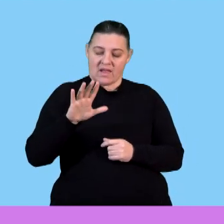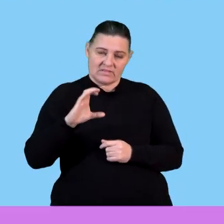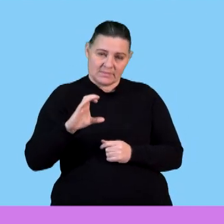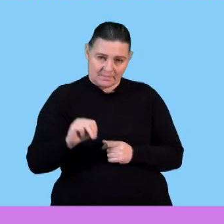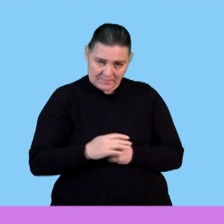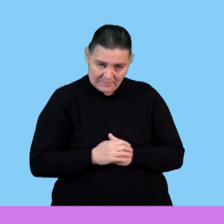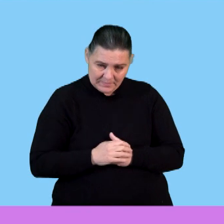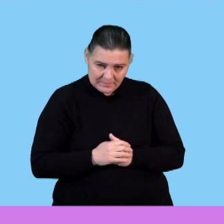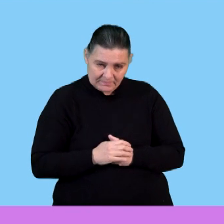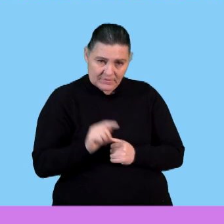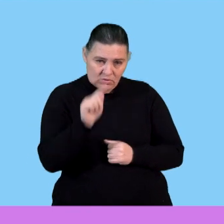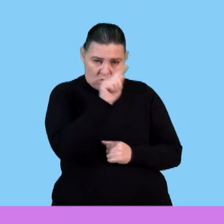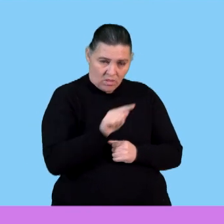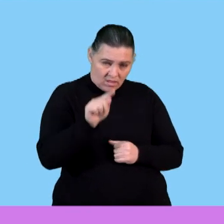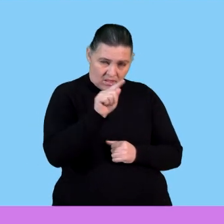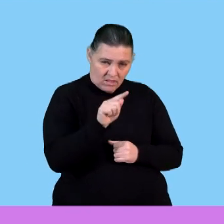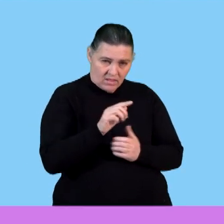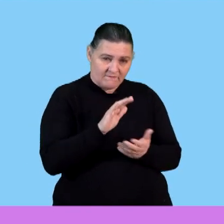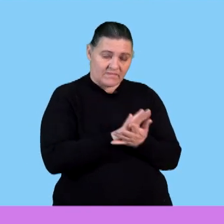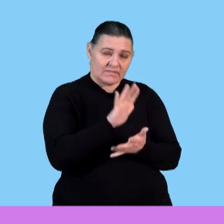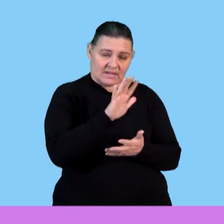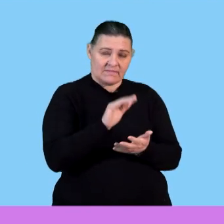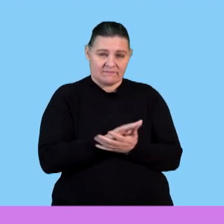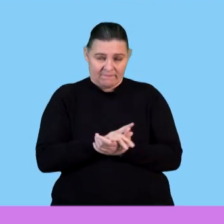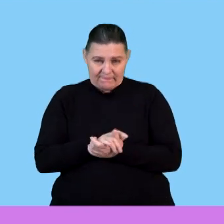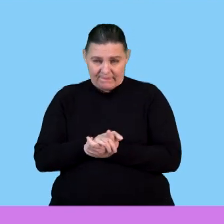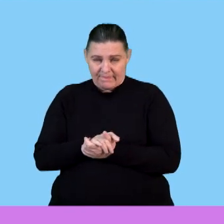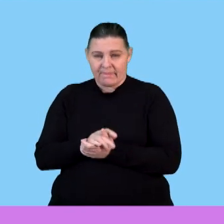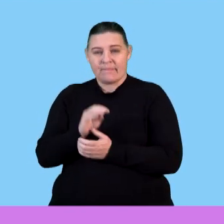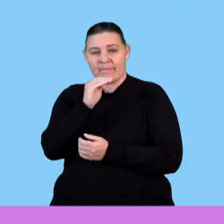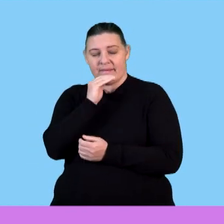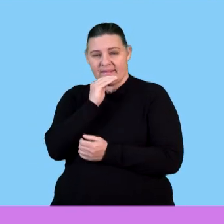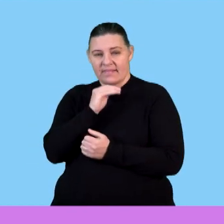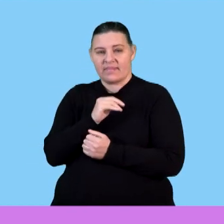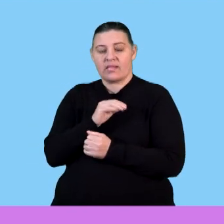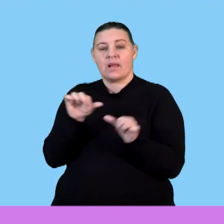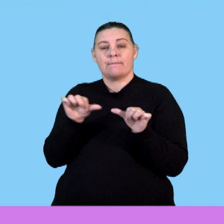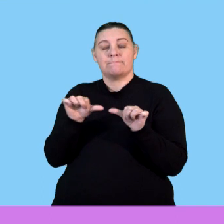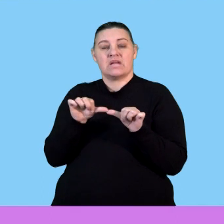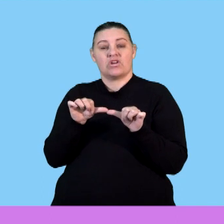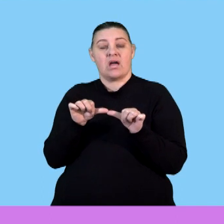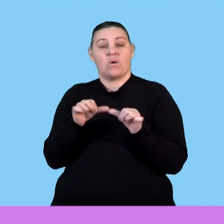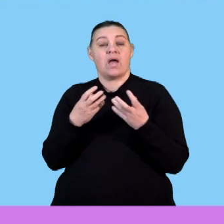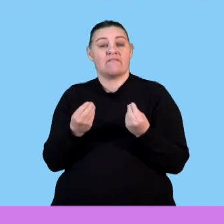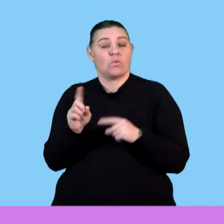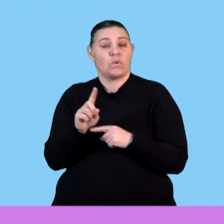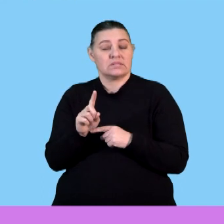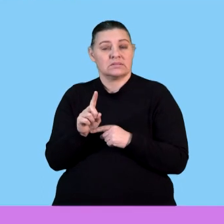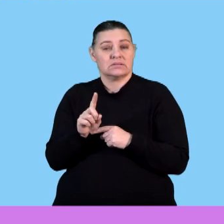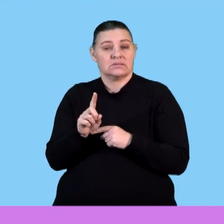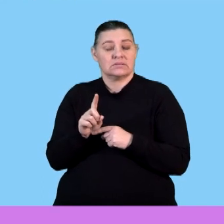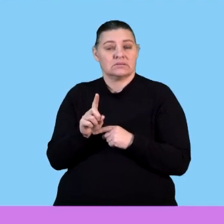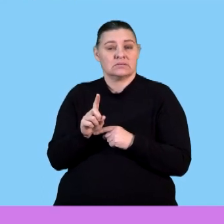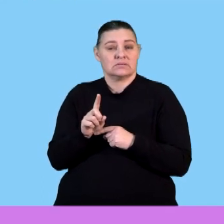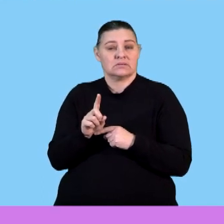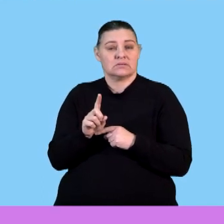that the measurements we're dealing with is how long each of these squares are. Let's see how that works. All